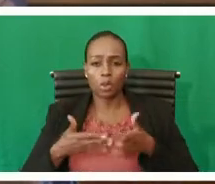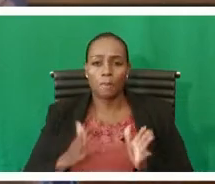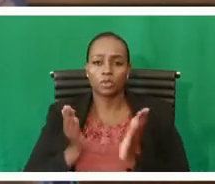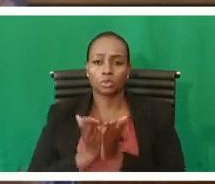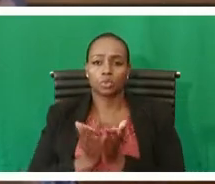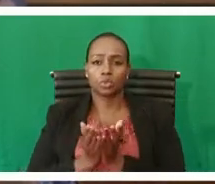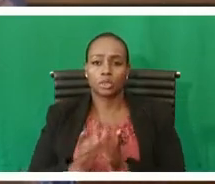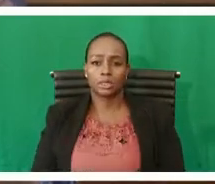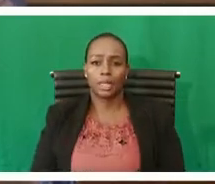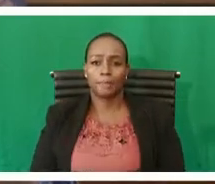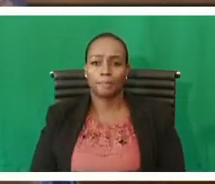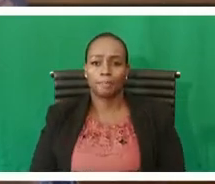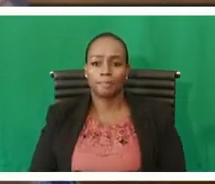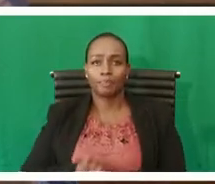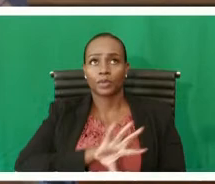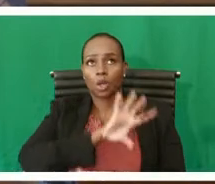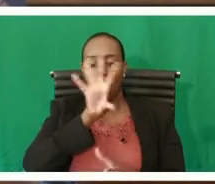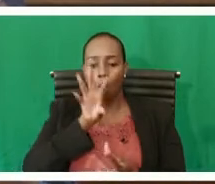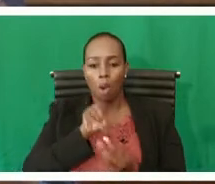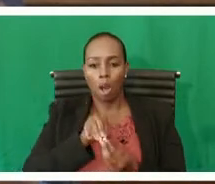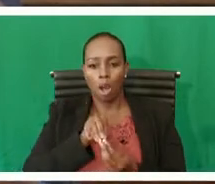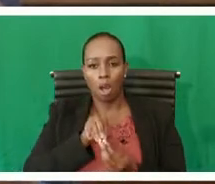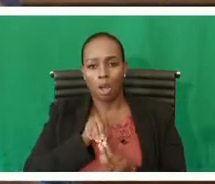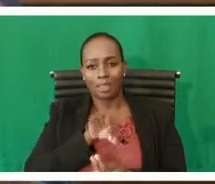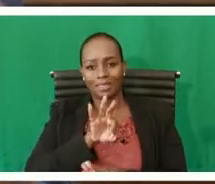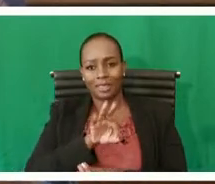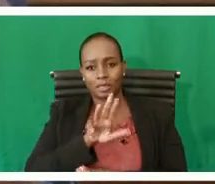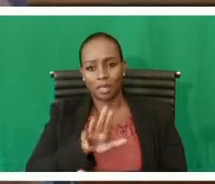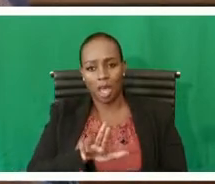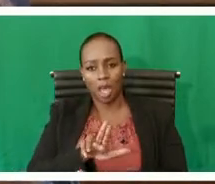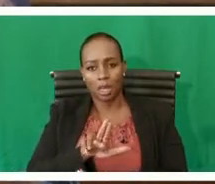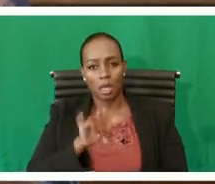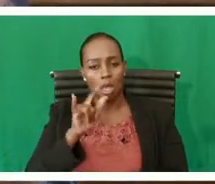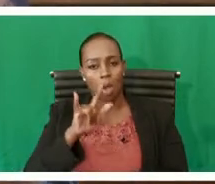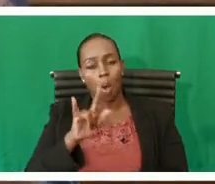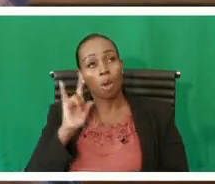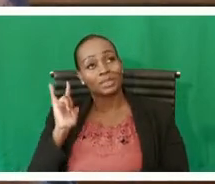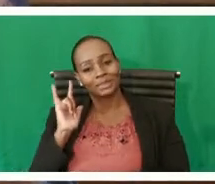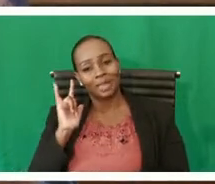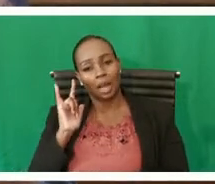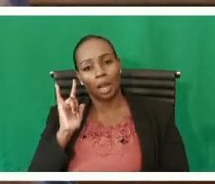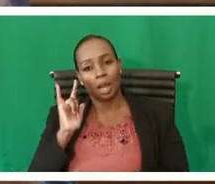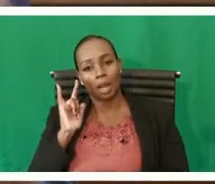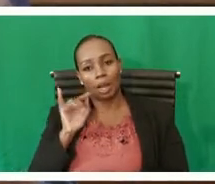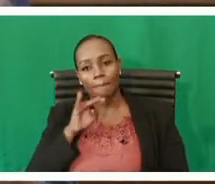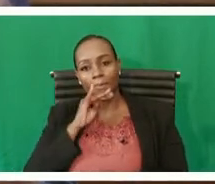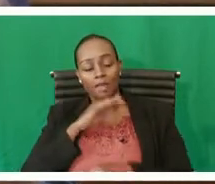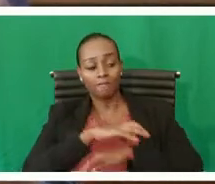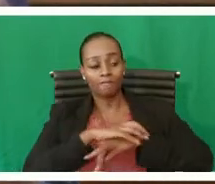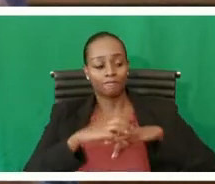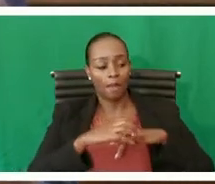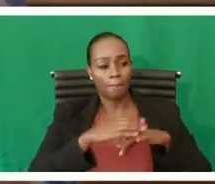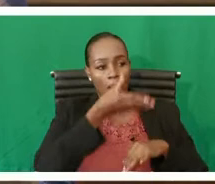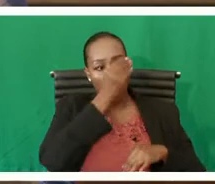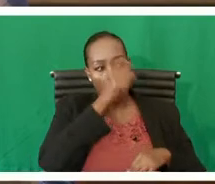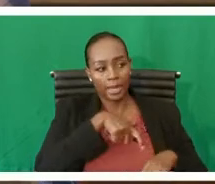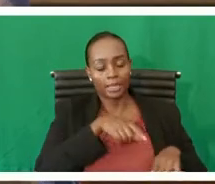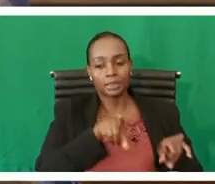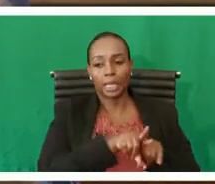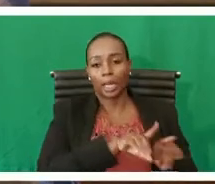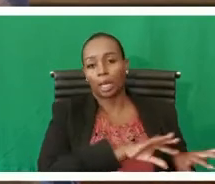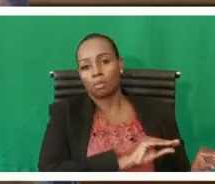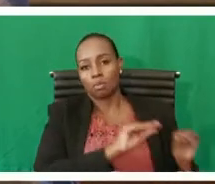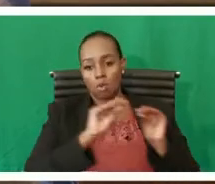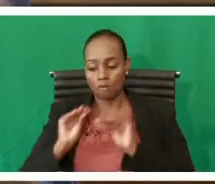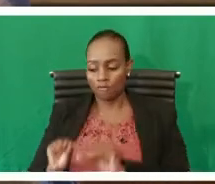in all, we have 39 farm school hostels where farm learners are accommodated across the province.